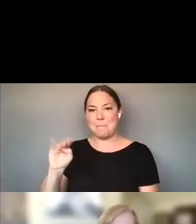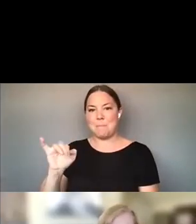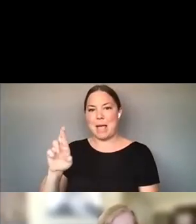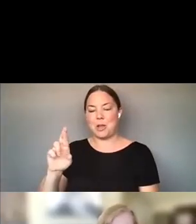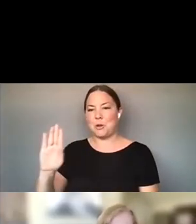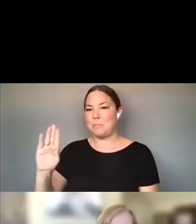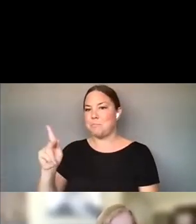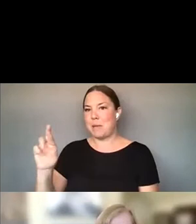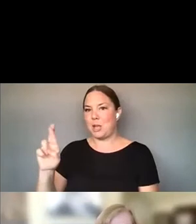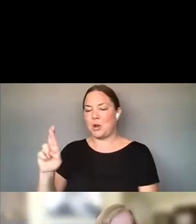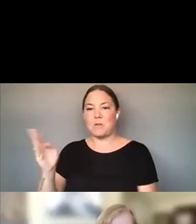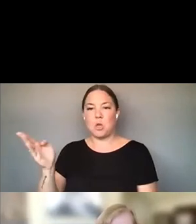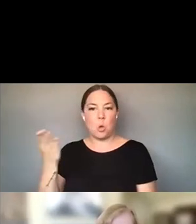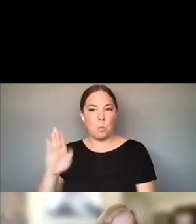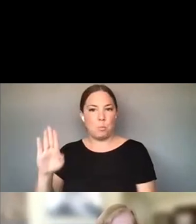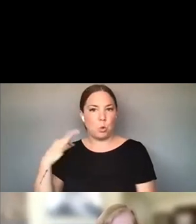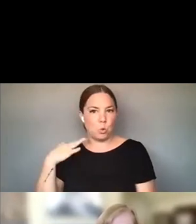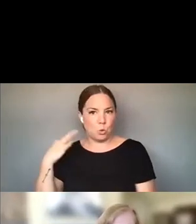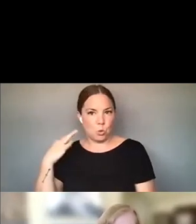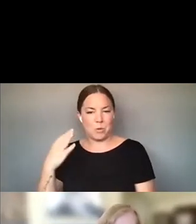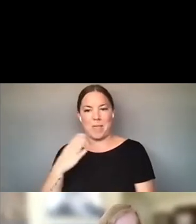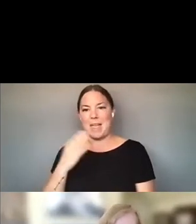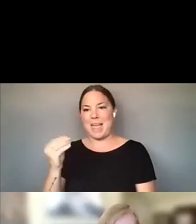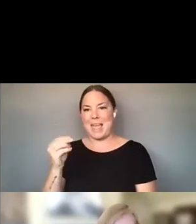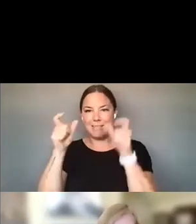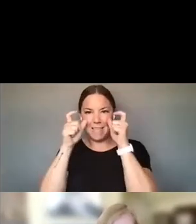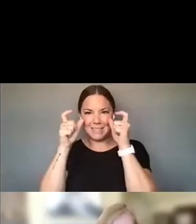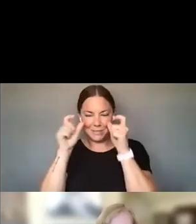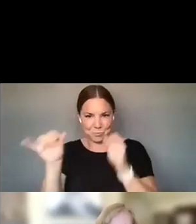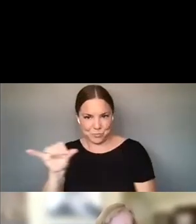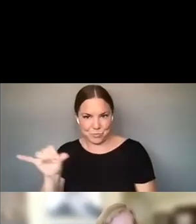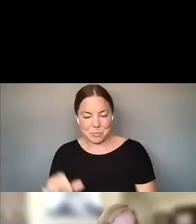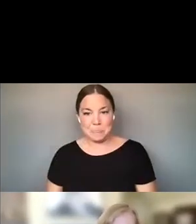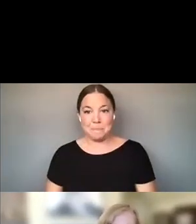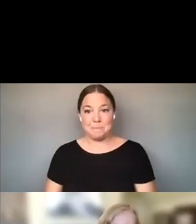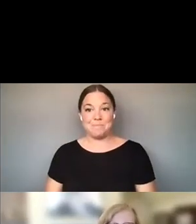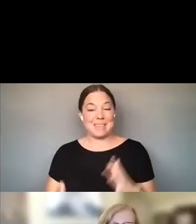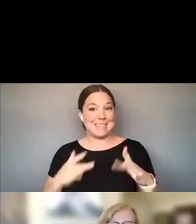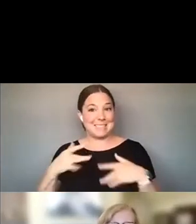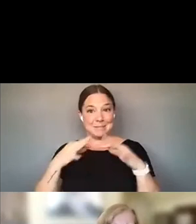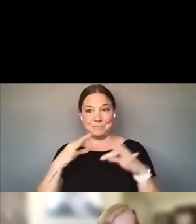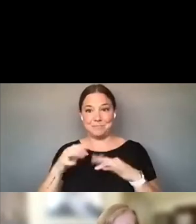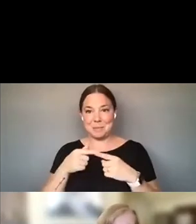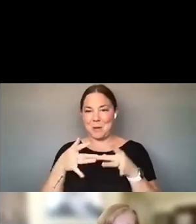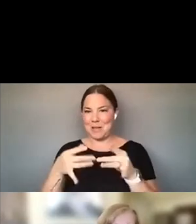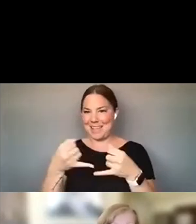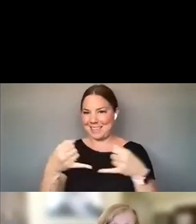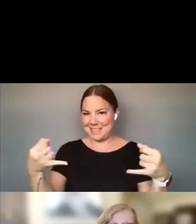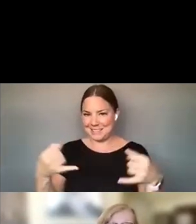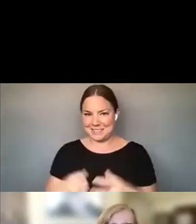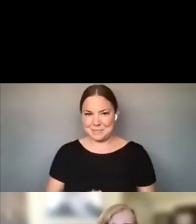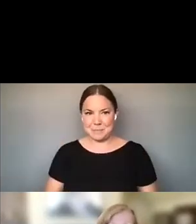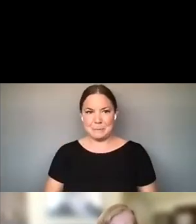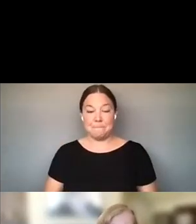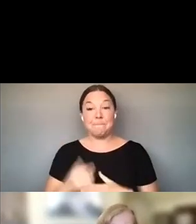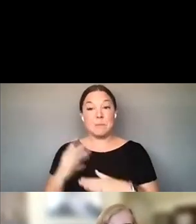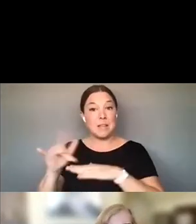navy blue blouse on and tortoiseshell glasses. So I'm eager to tell you more about the guidelines. The guidelines are available